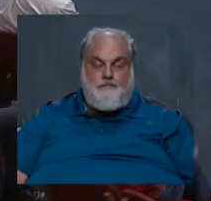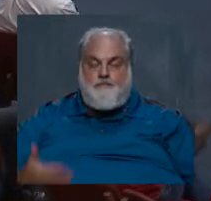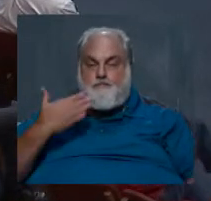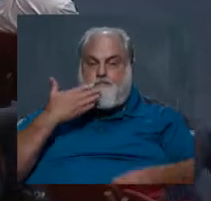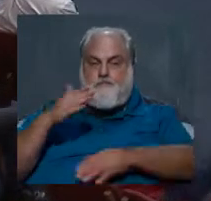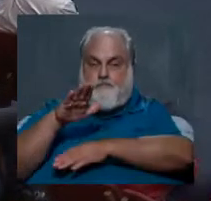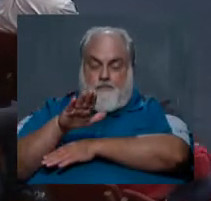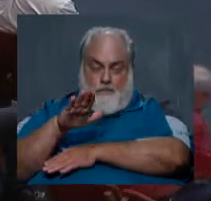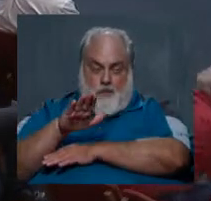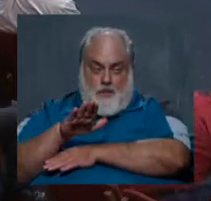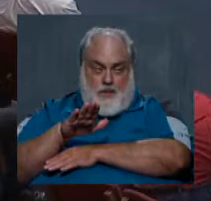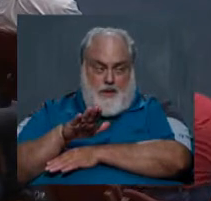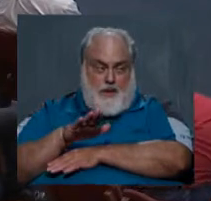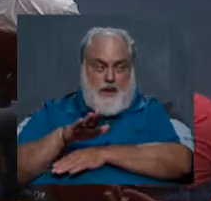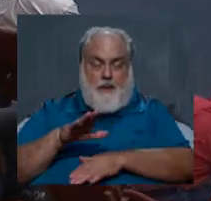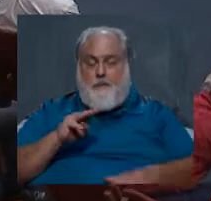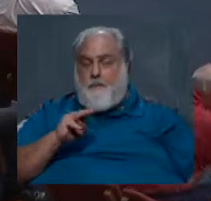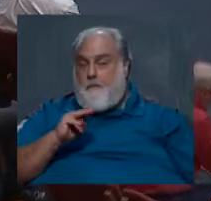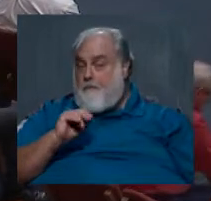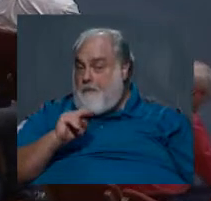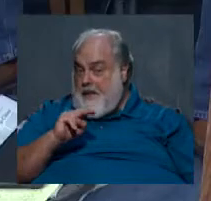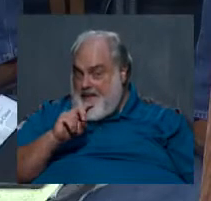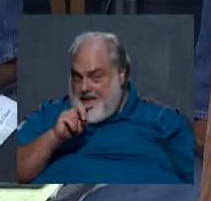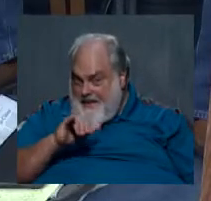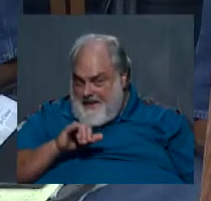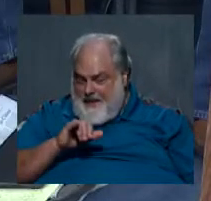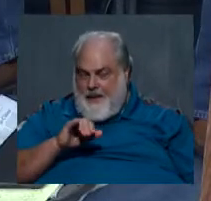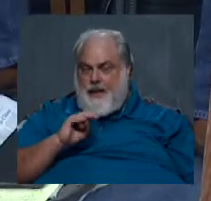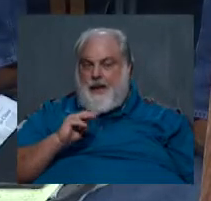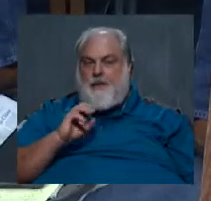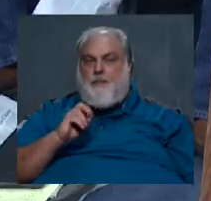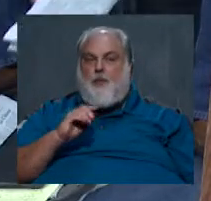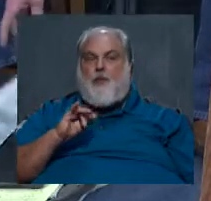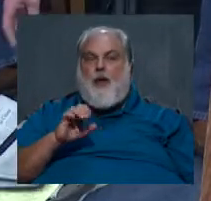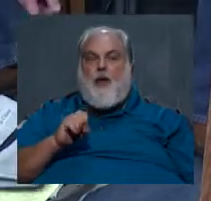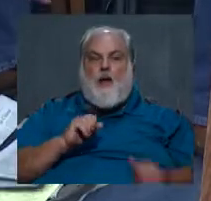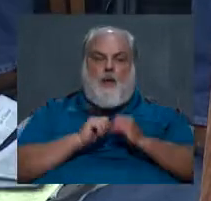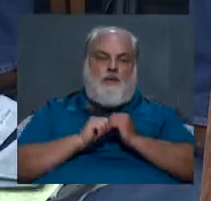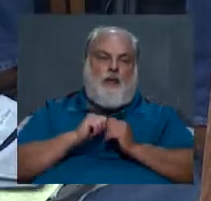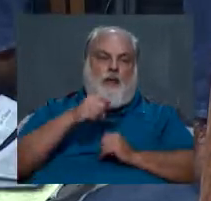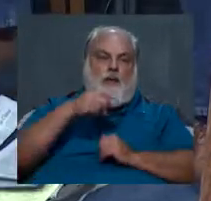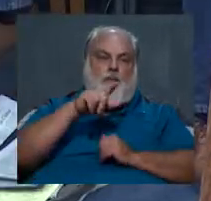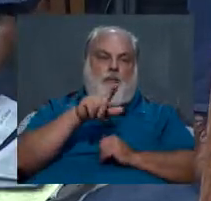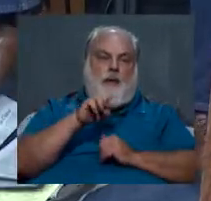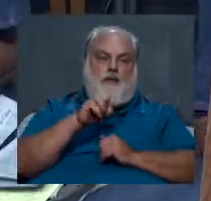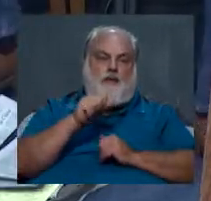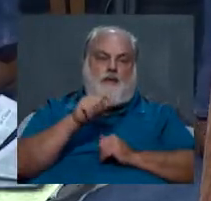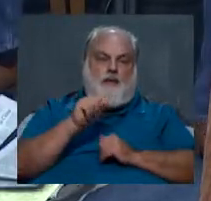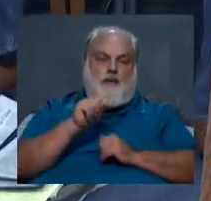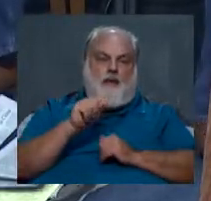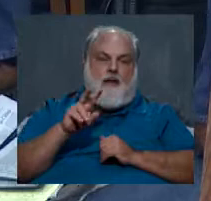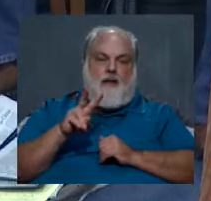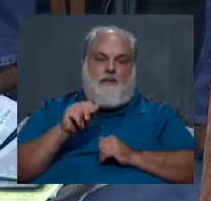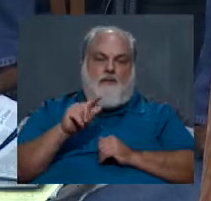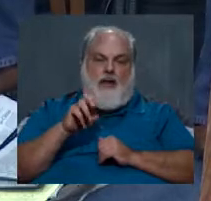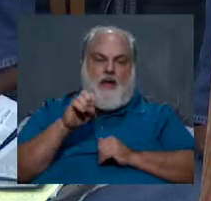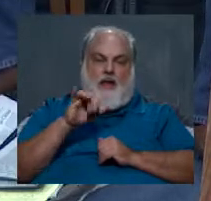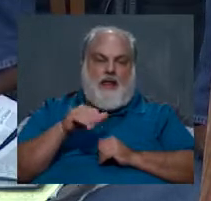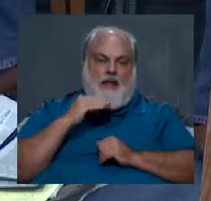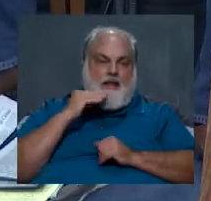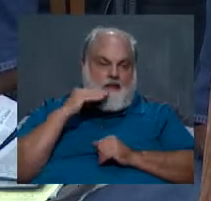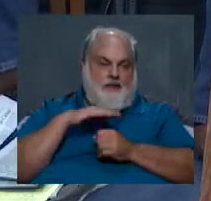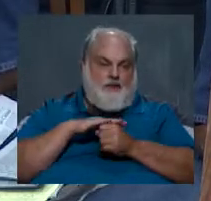Commissioners. I am Mindy Morrell, representing the Pleasant Valley Neighborhood Association, and I could guesstimate it's about